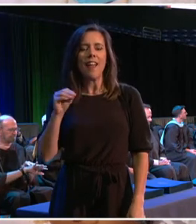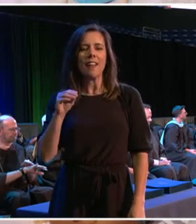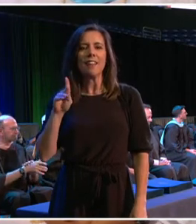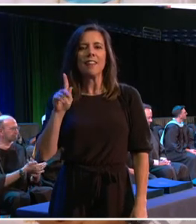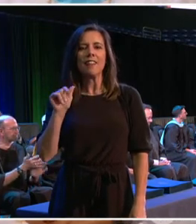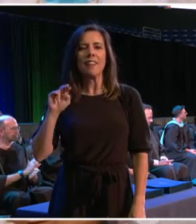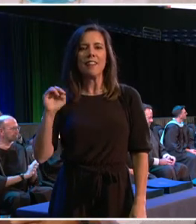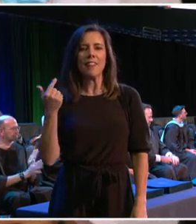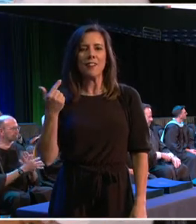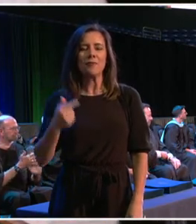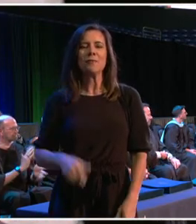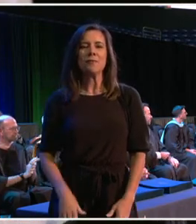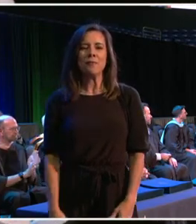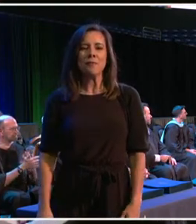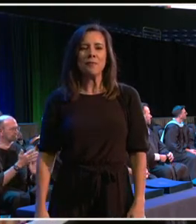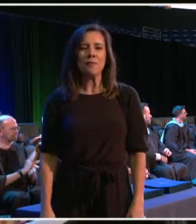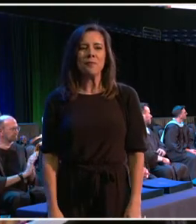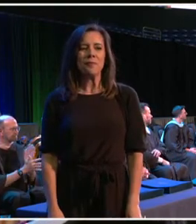Price.